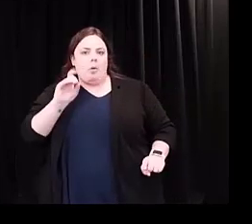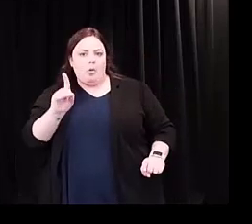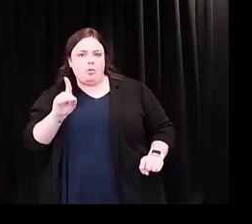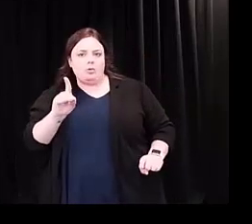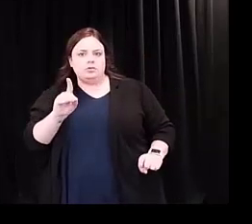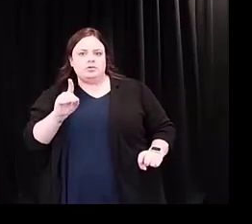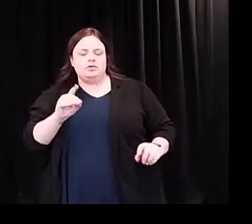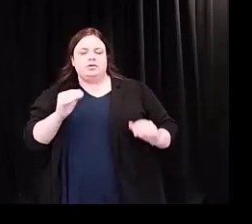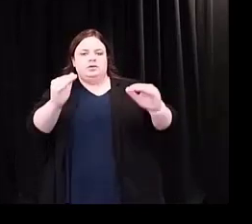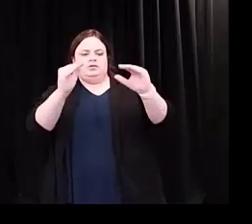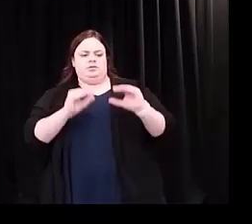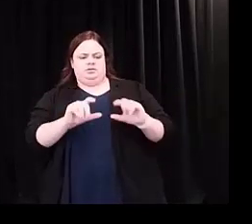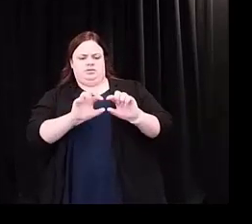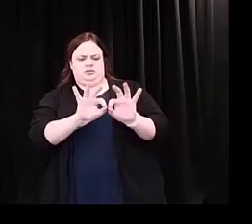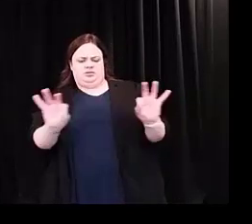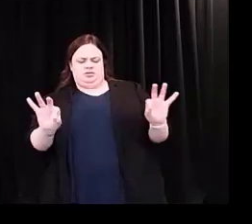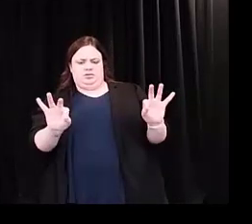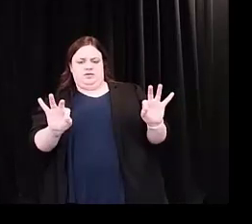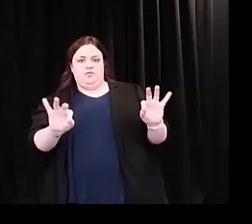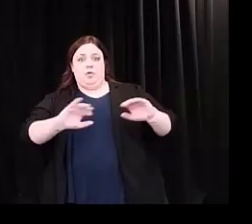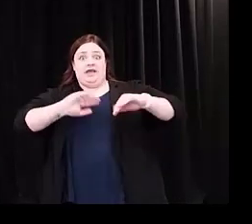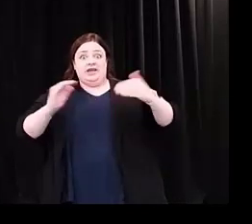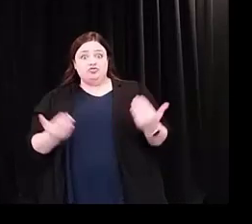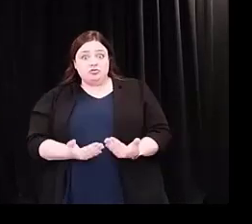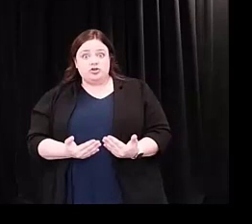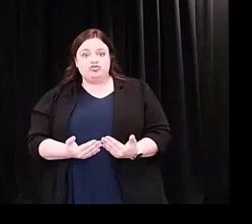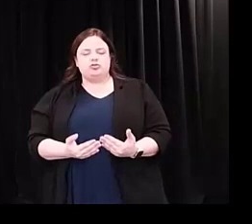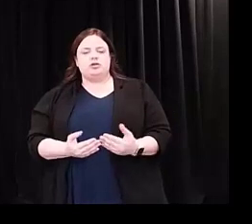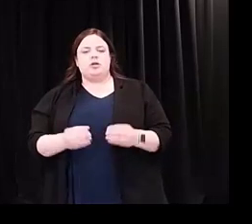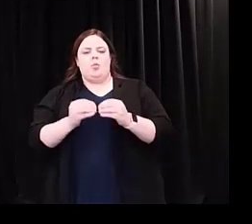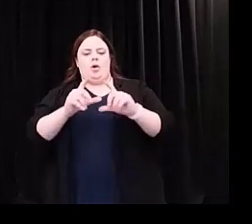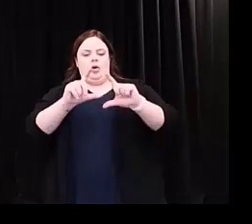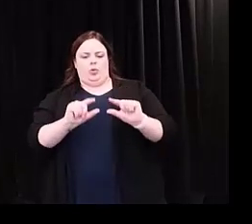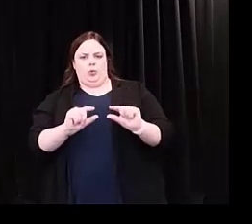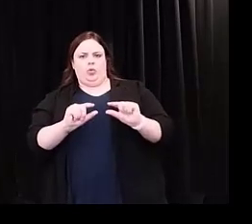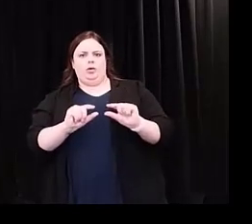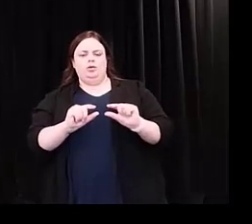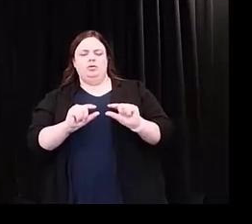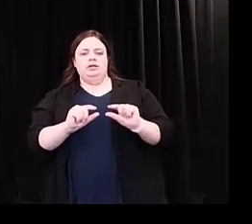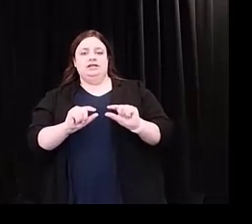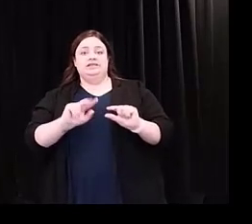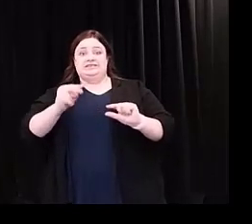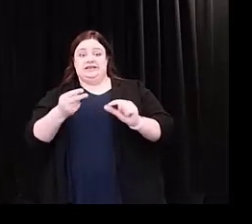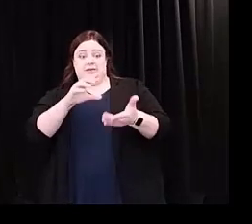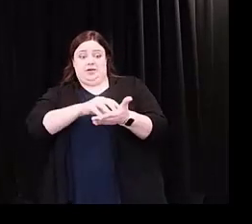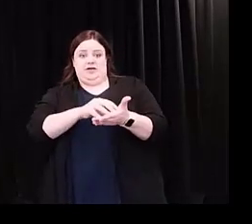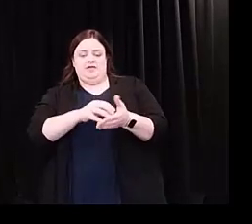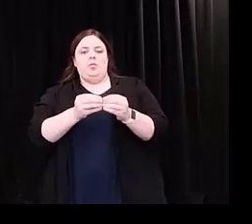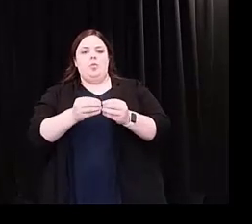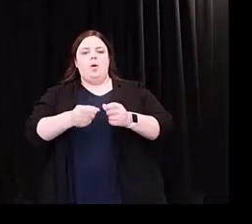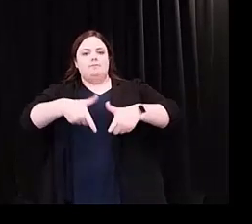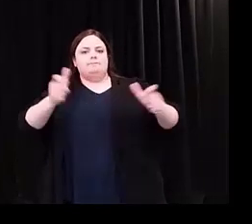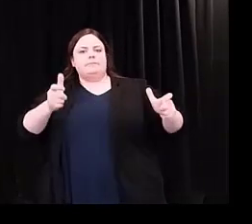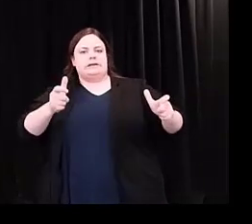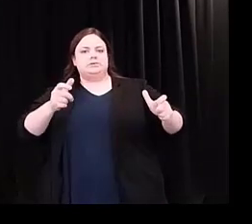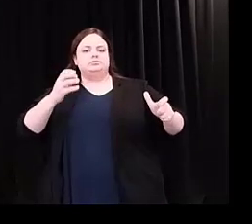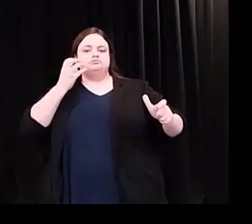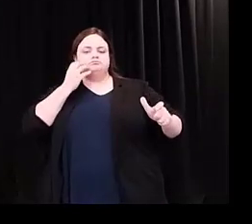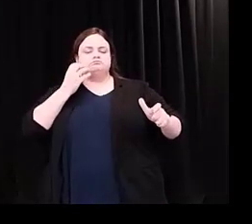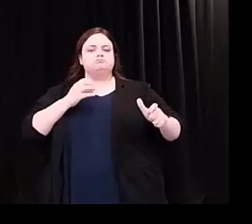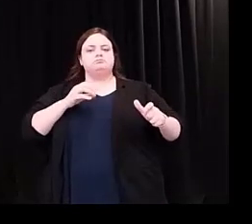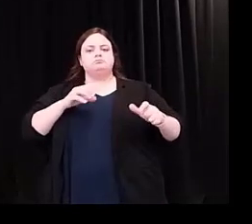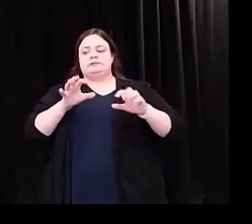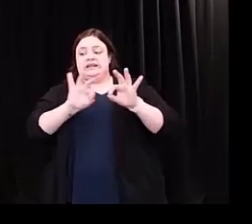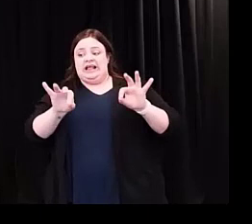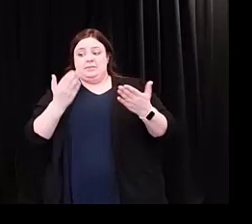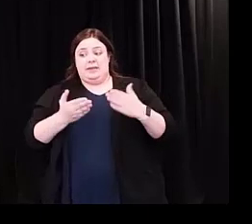is a smaller typeface for the word introduction. The second paragraph is in big text, and that might actually be a heading 1.